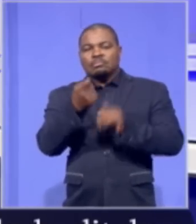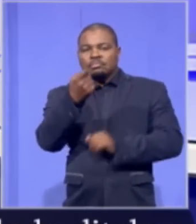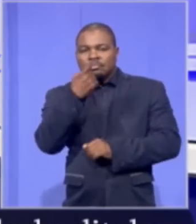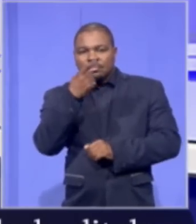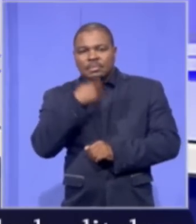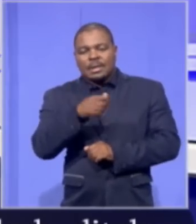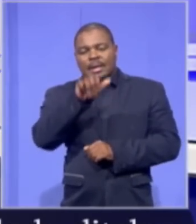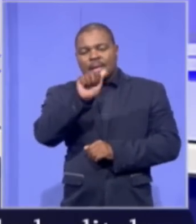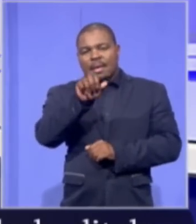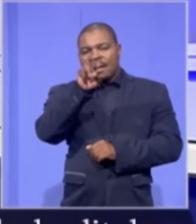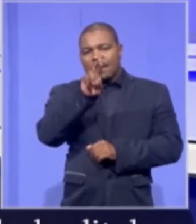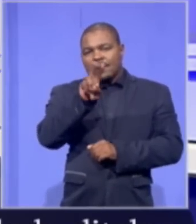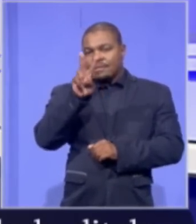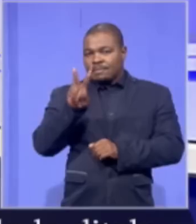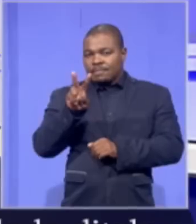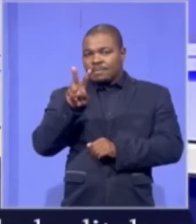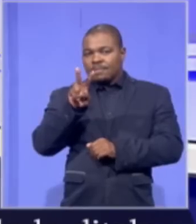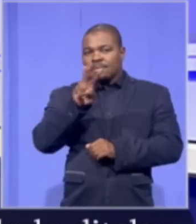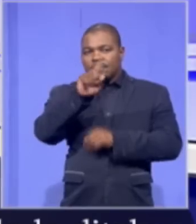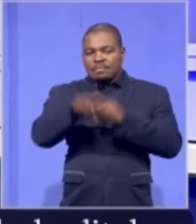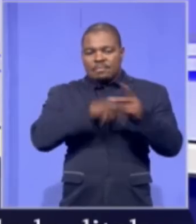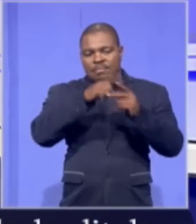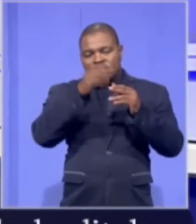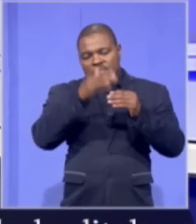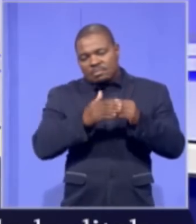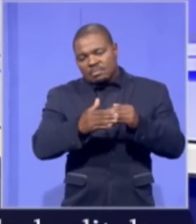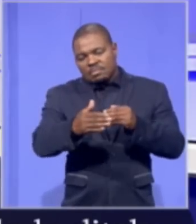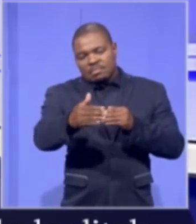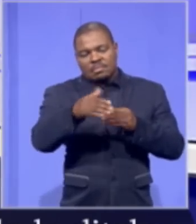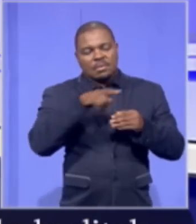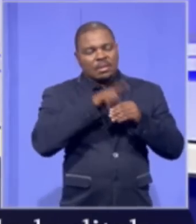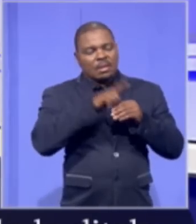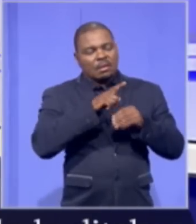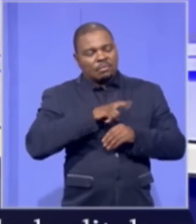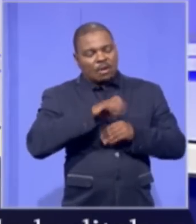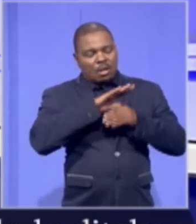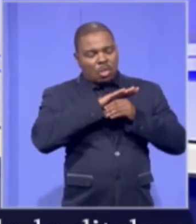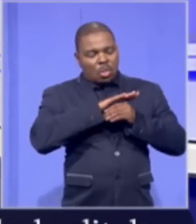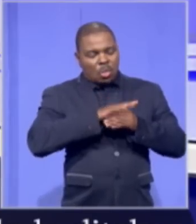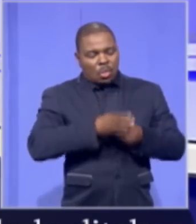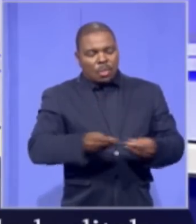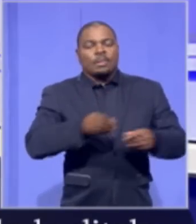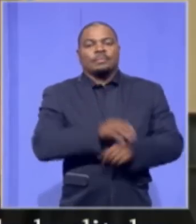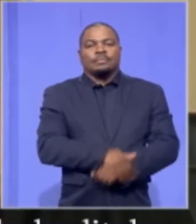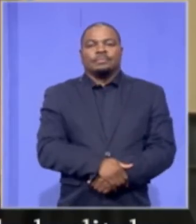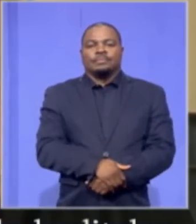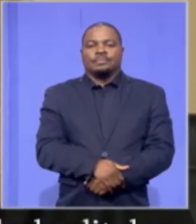wa di-antiretroviral go fihlelela kgatelelo ya twatši.